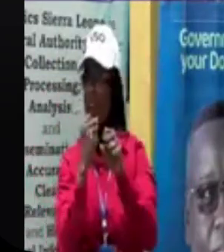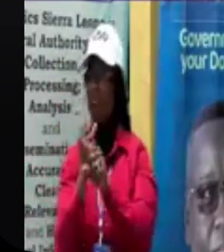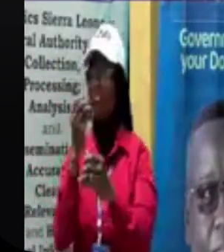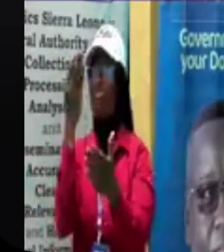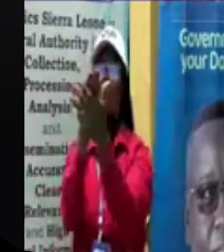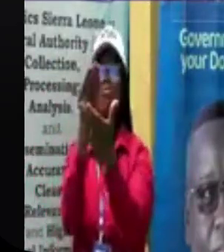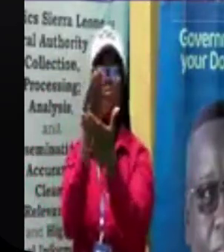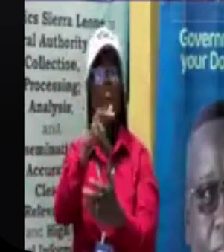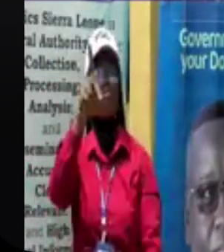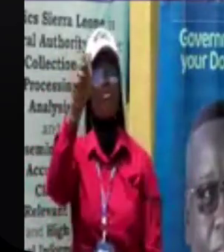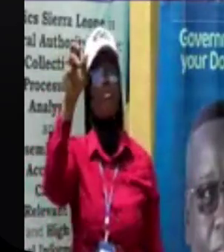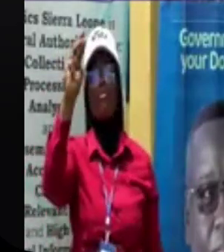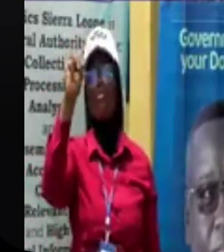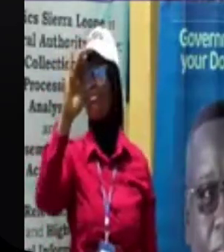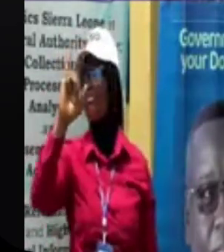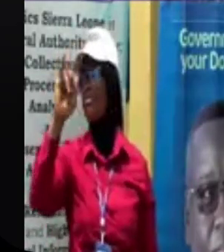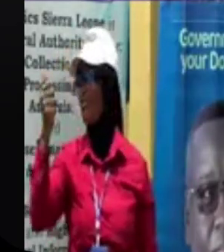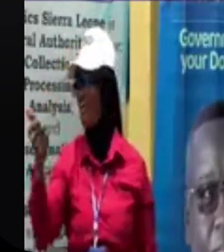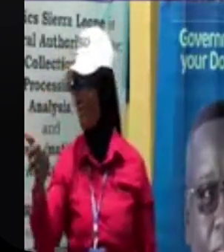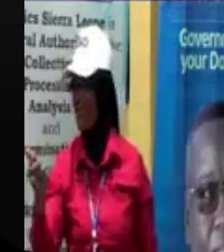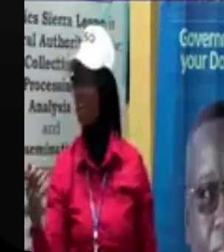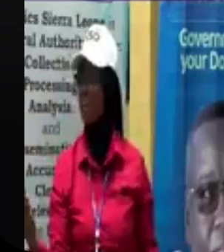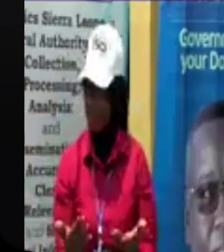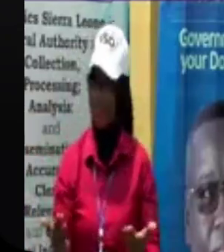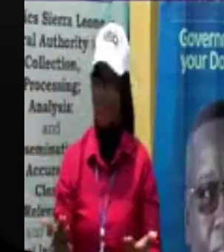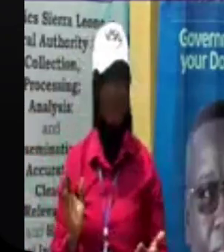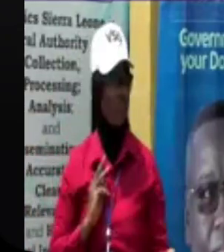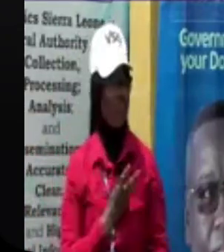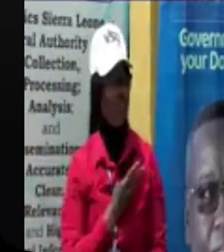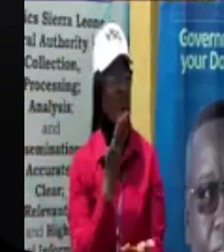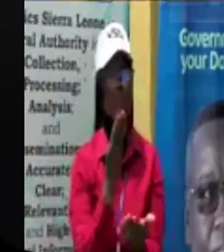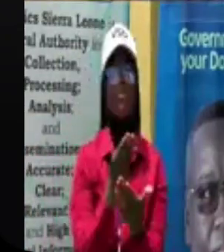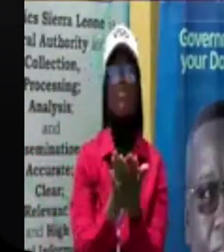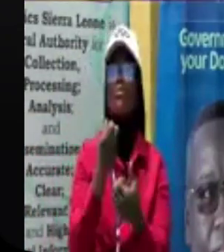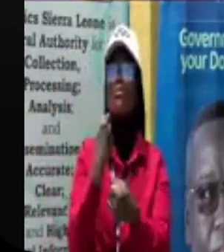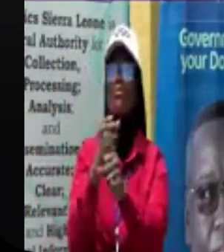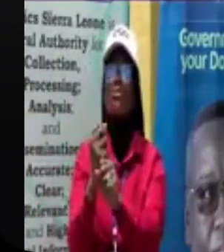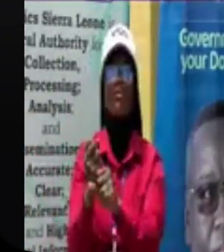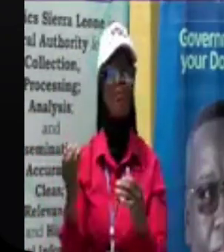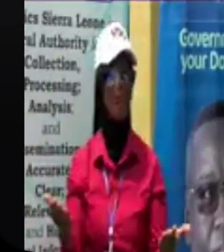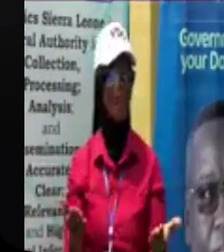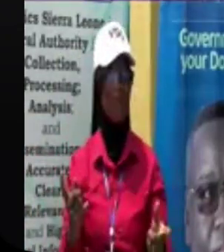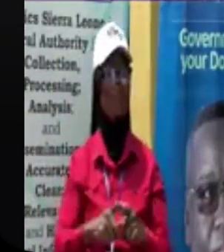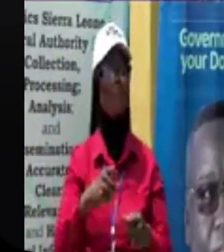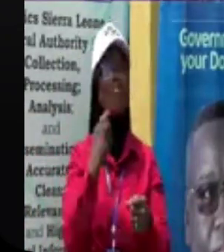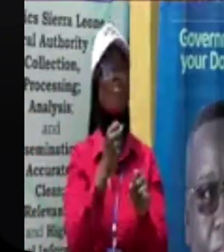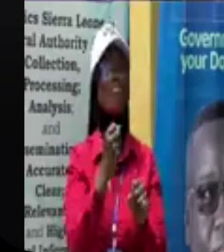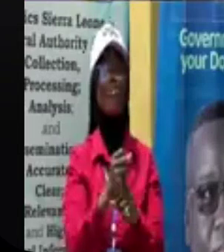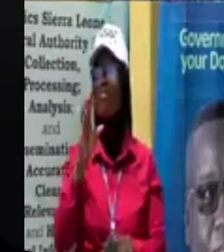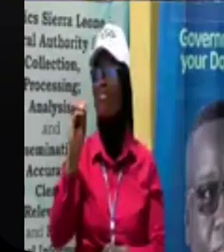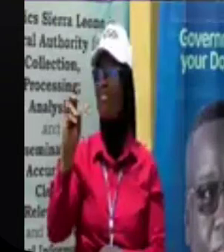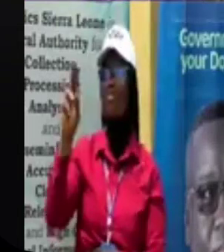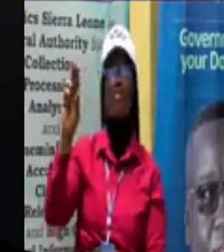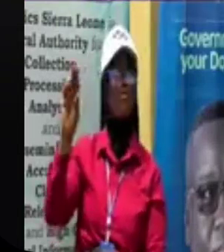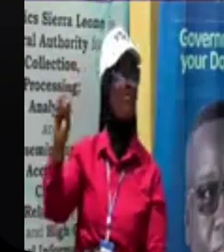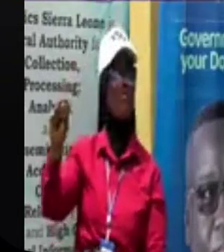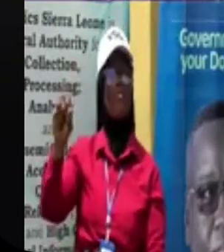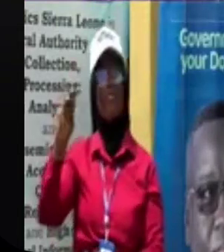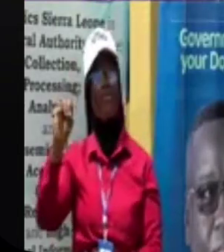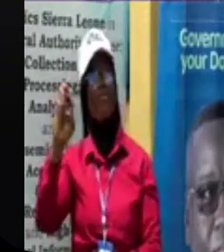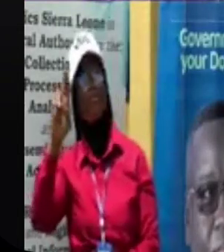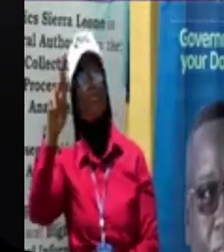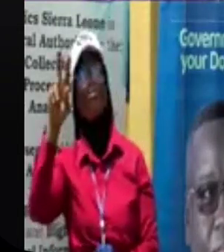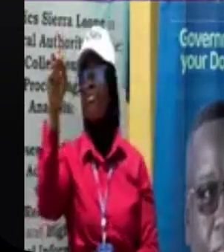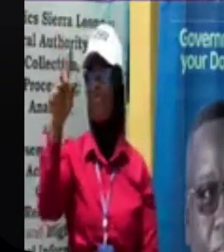And not think Salone know that. Now we they generate money. So cost of this now we get for Kango make campaign say percentage of that if we left the